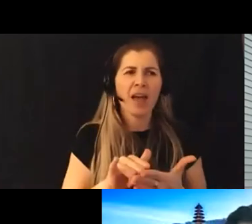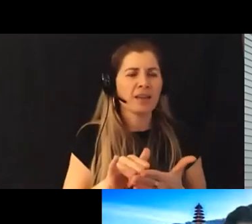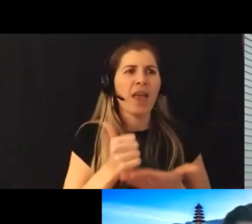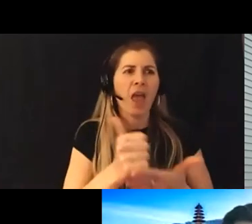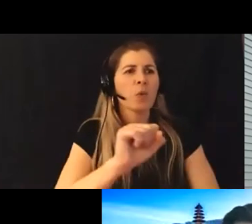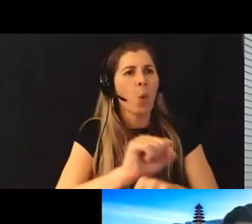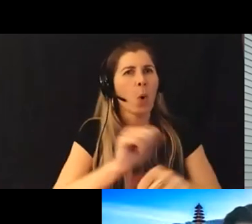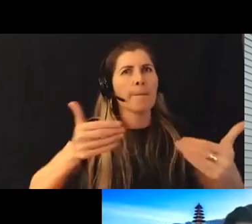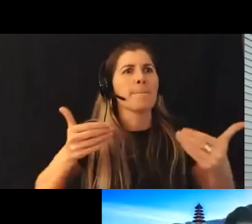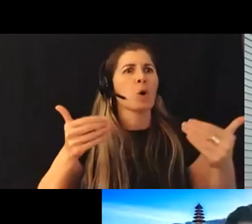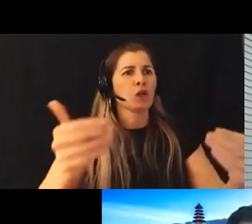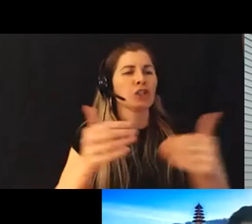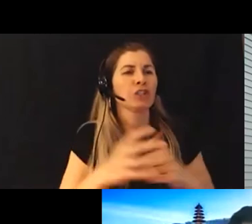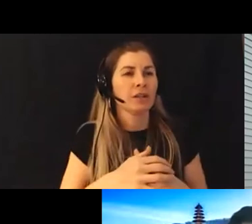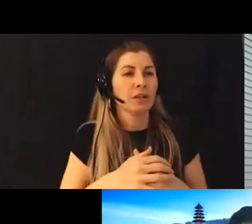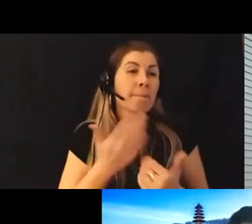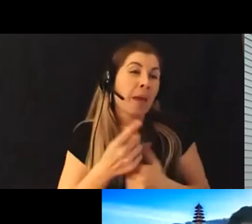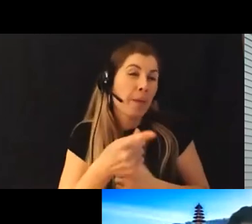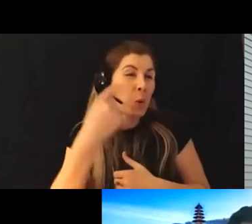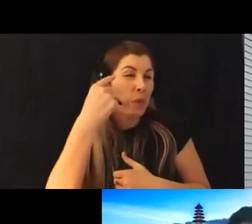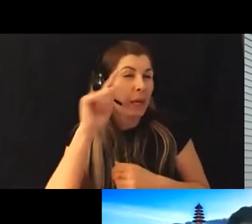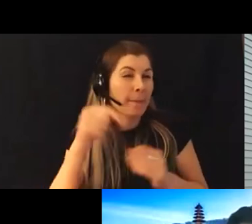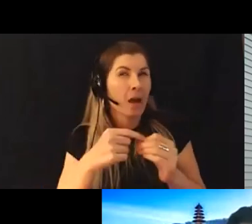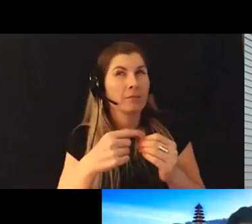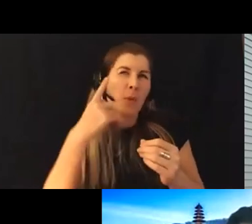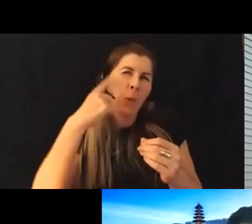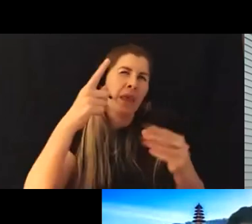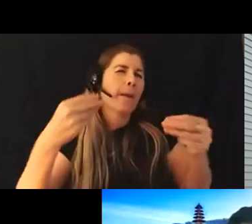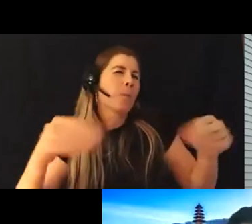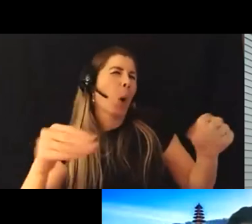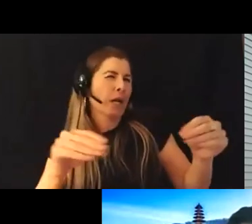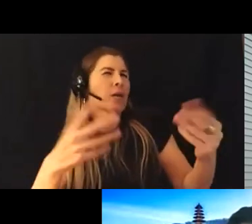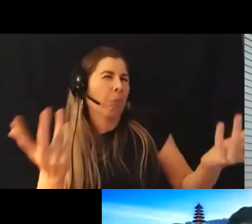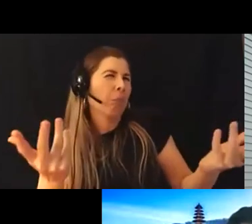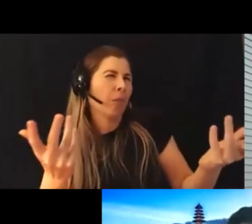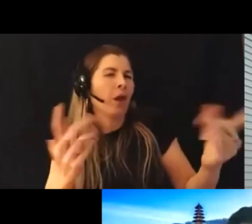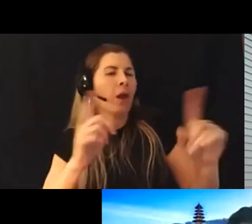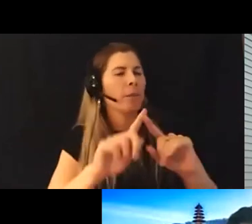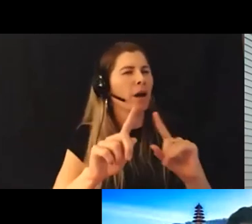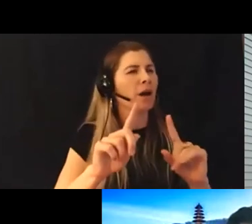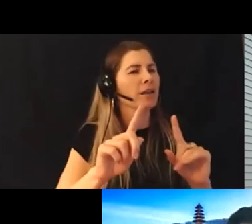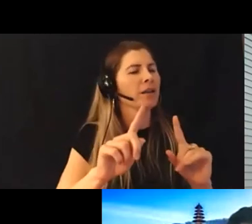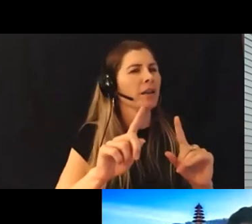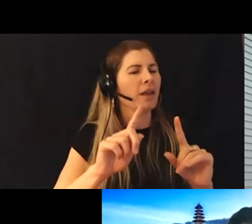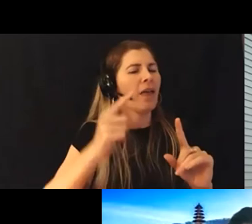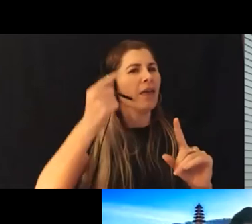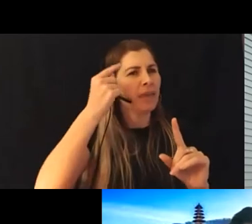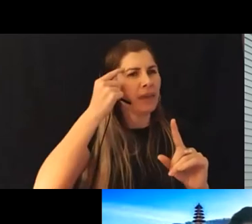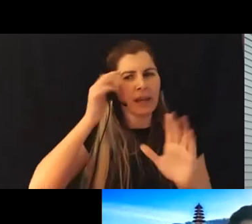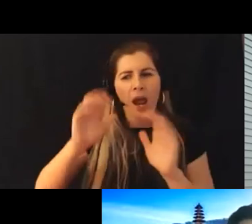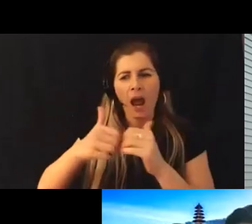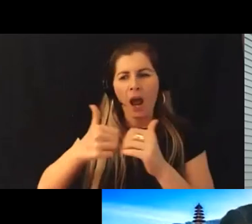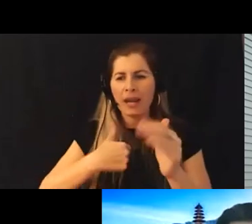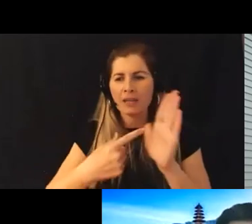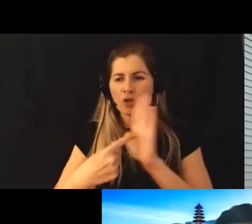we as teaching artists have to, maybe we think about it through the lens of marketing, right? Whatever way, but we have to do a better job of sharing out.